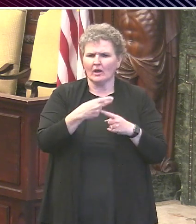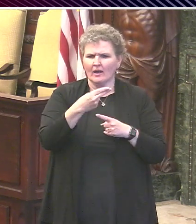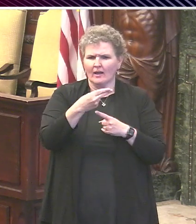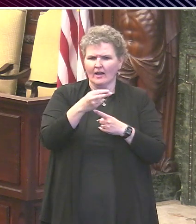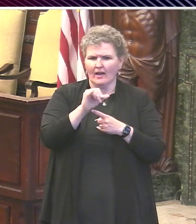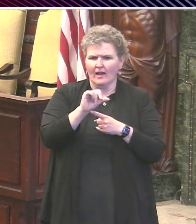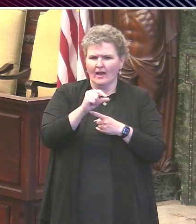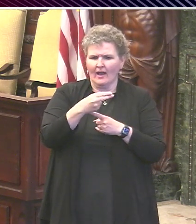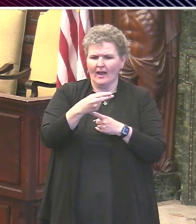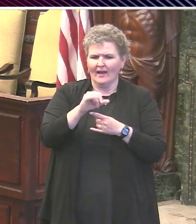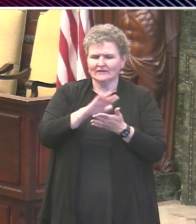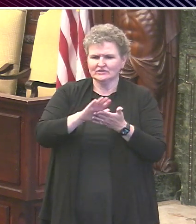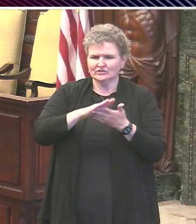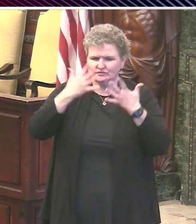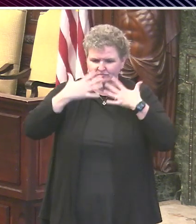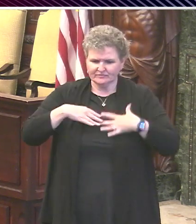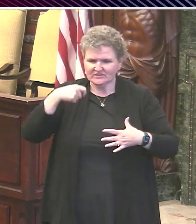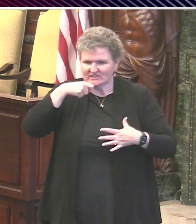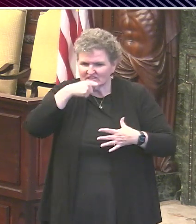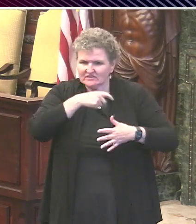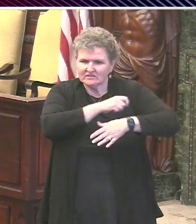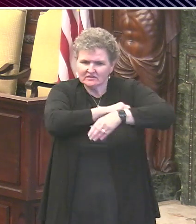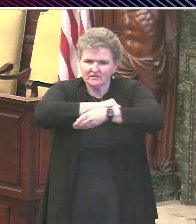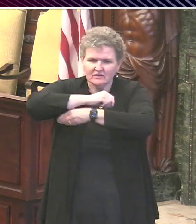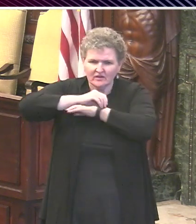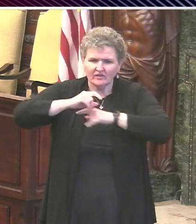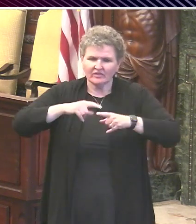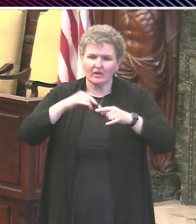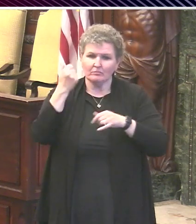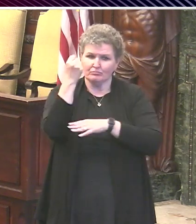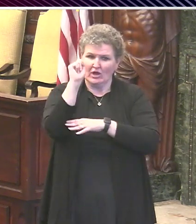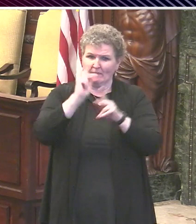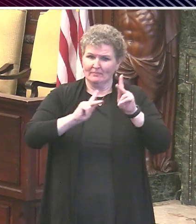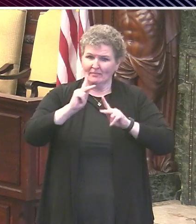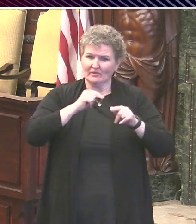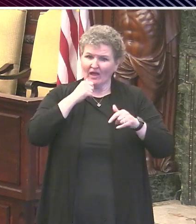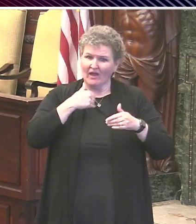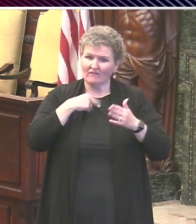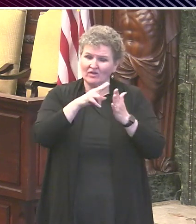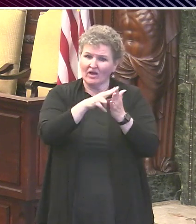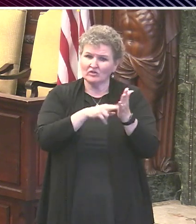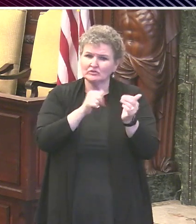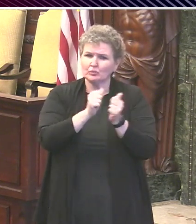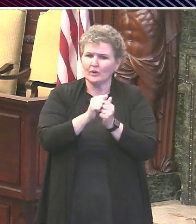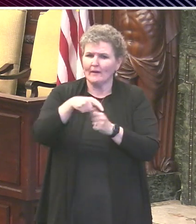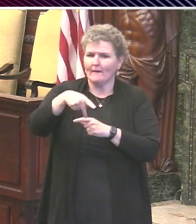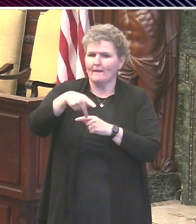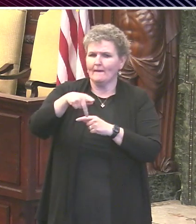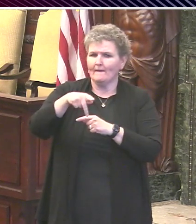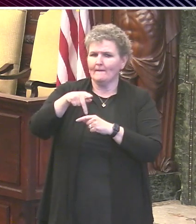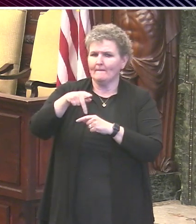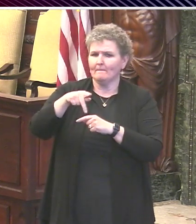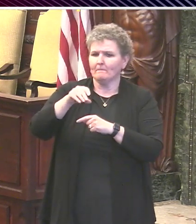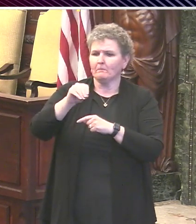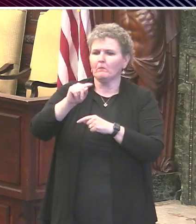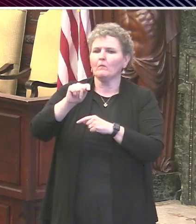times, but the organizers say they have a contract with a porta potty company